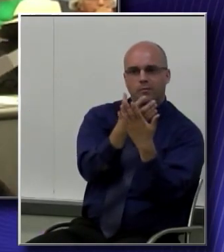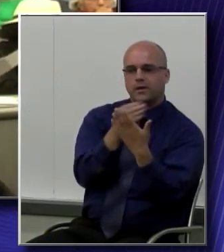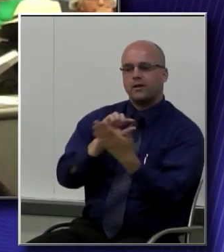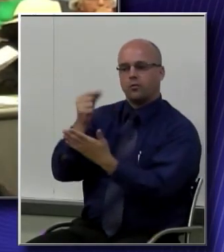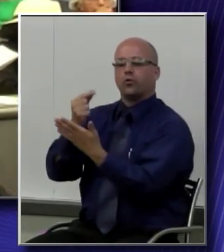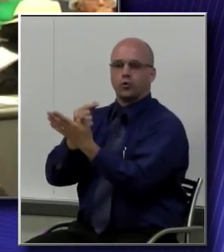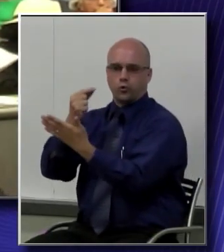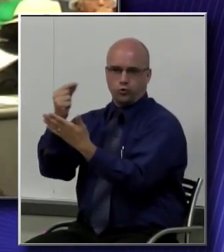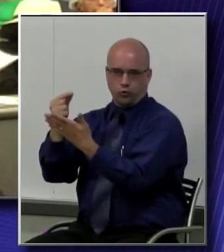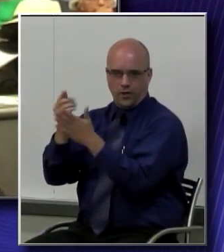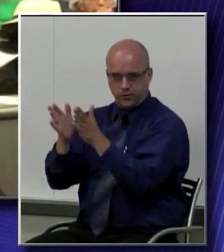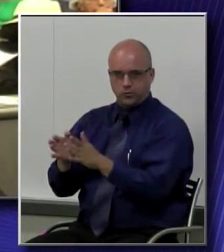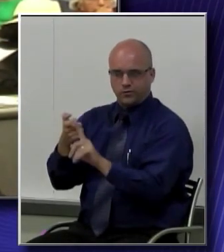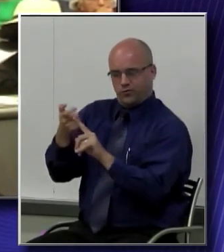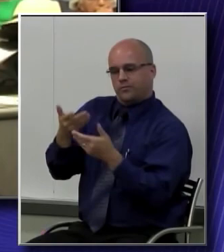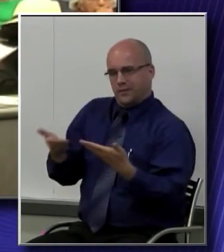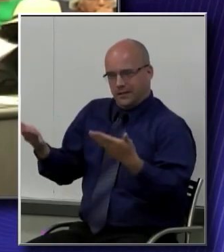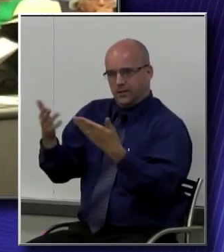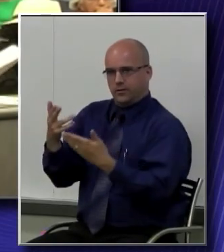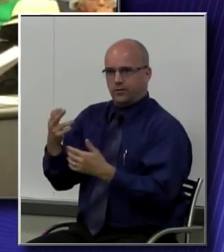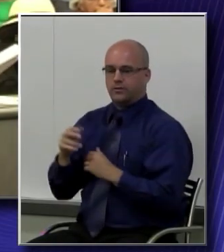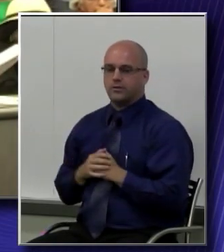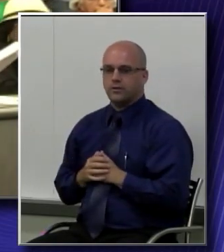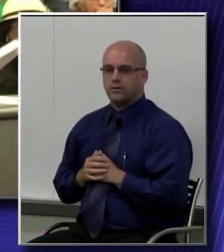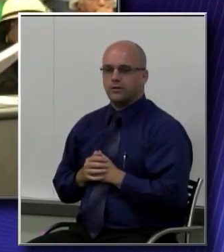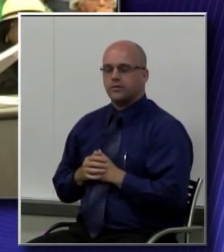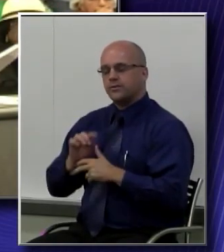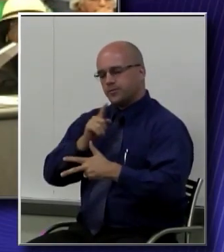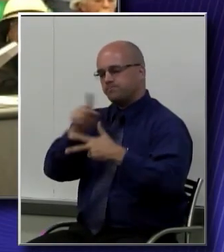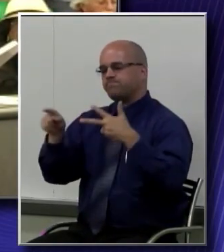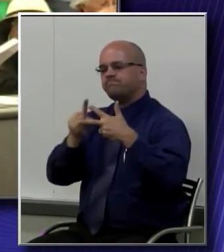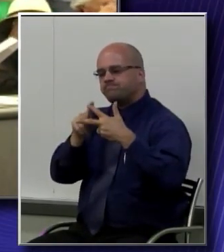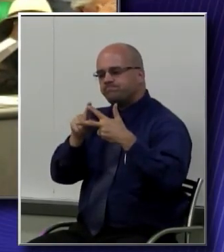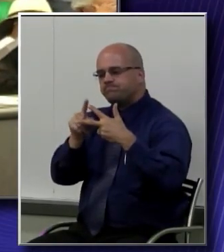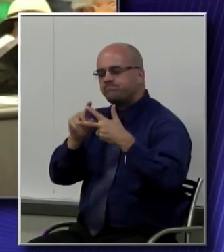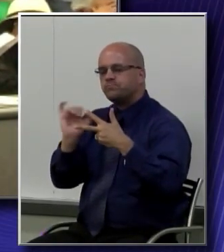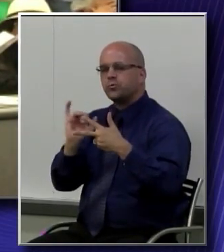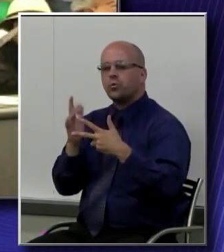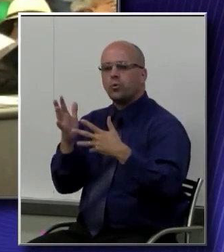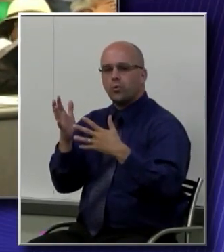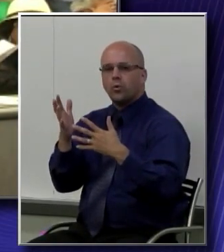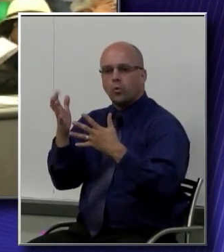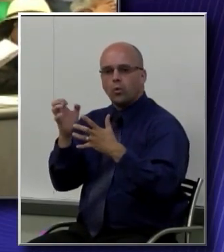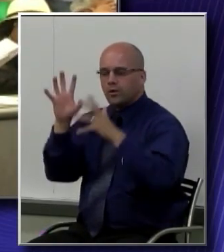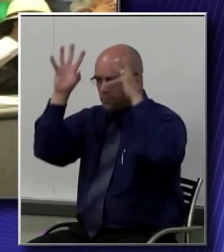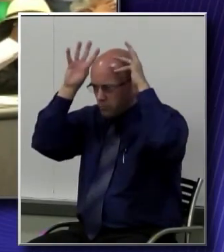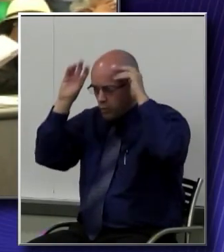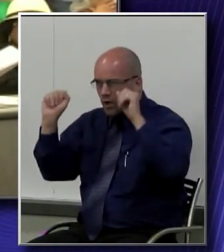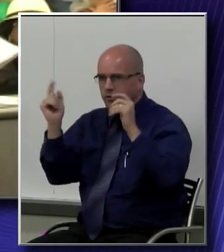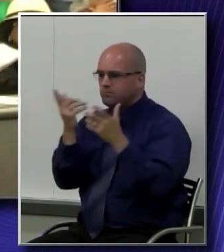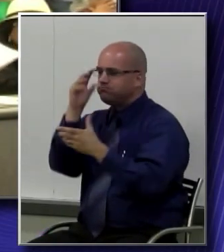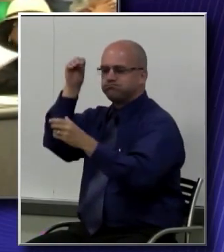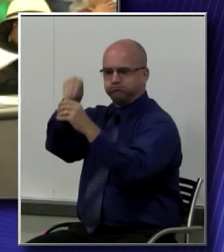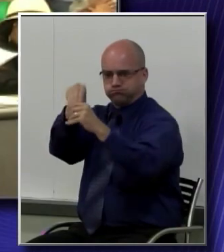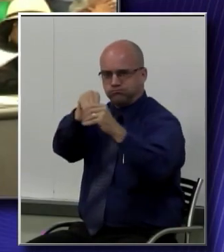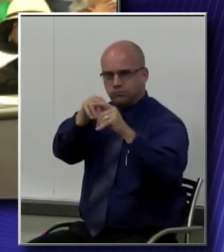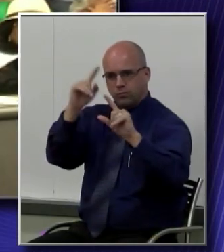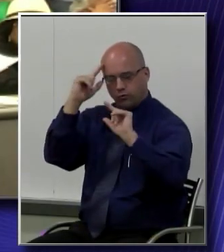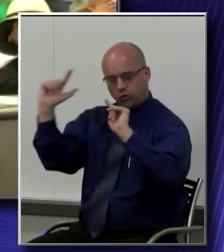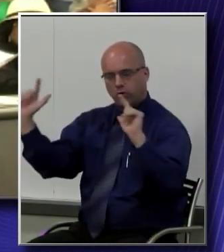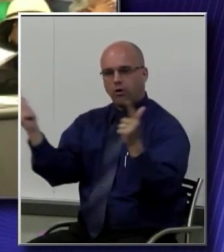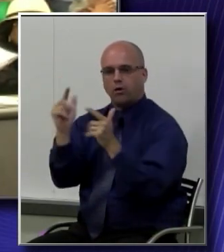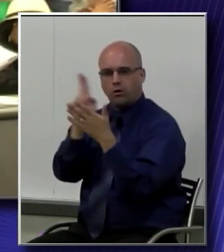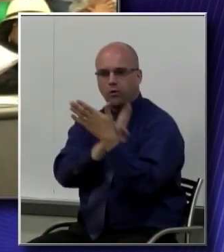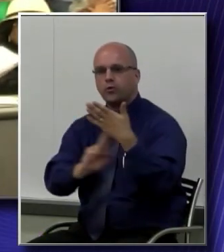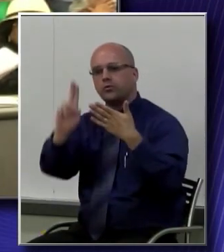that graduate from HBCUs. Next, I would like the president to be inclusive to all universities in